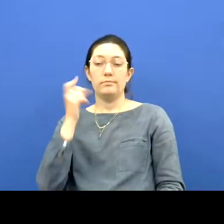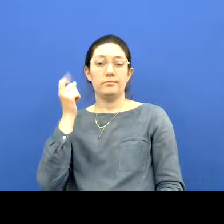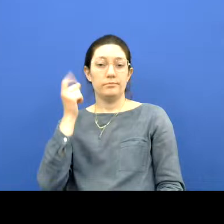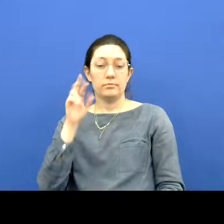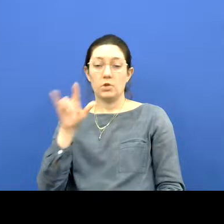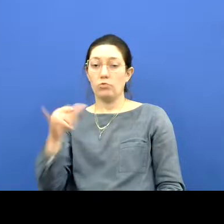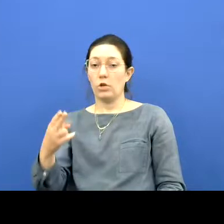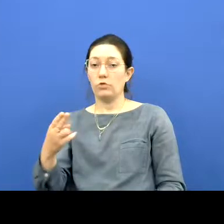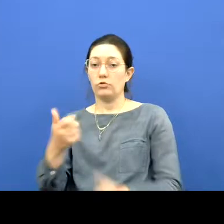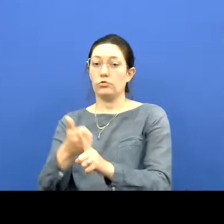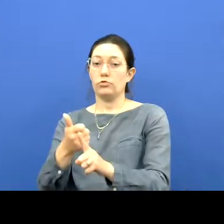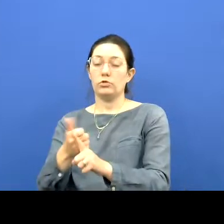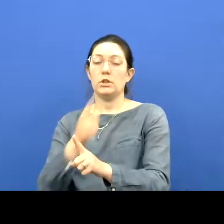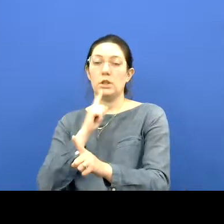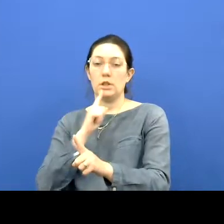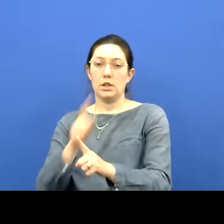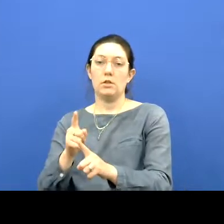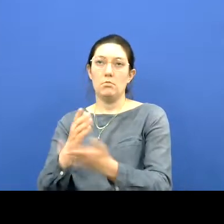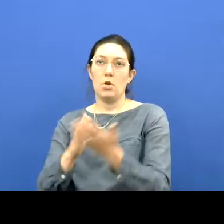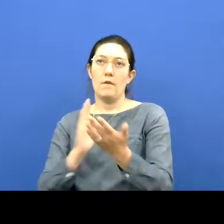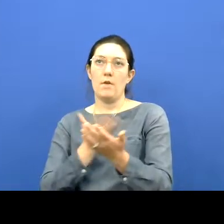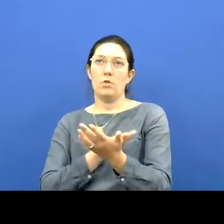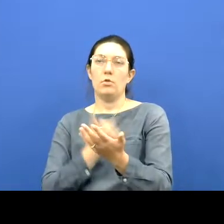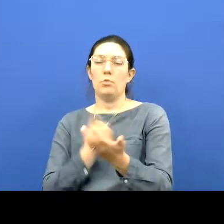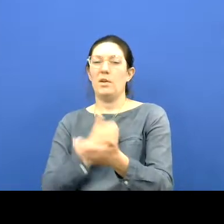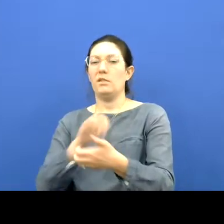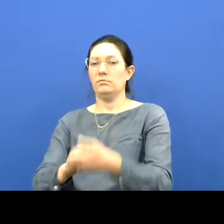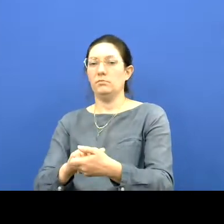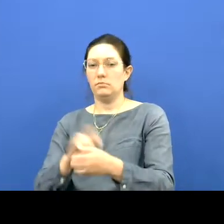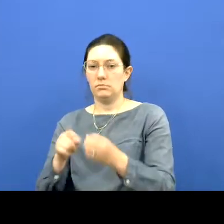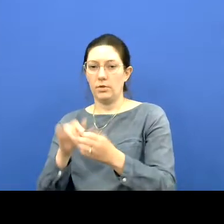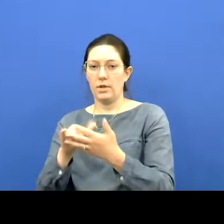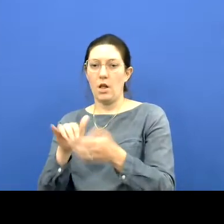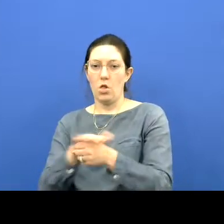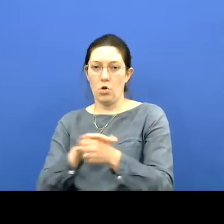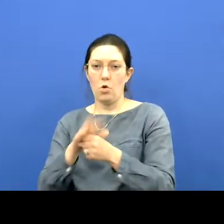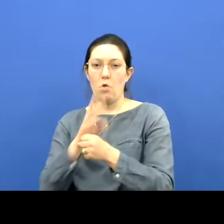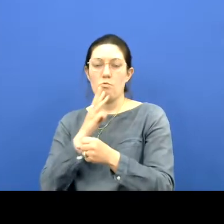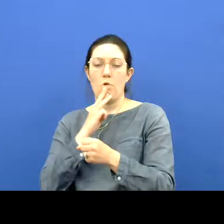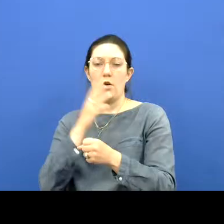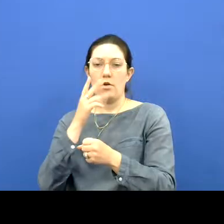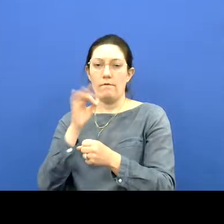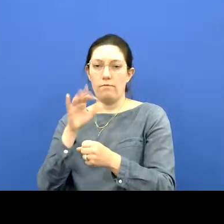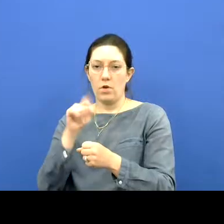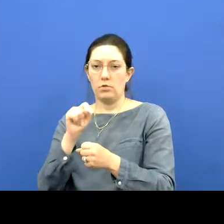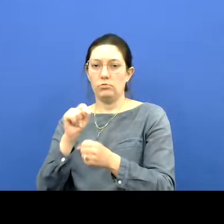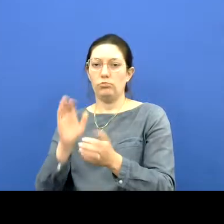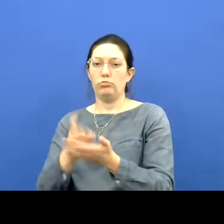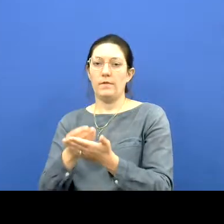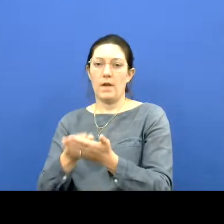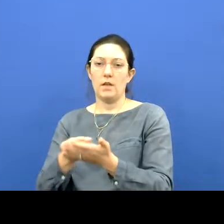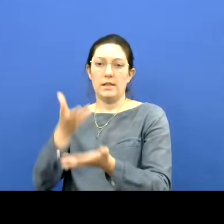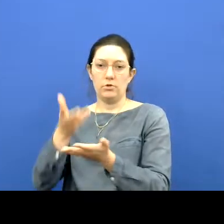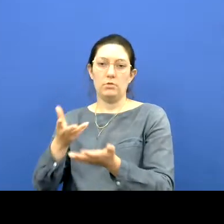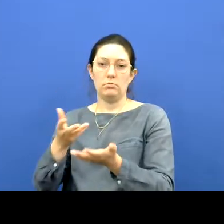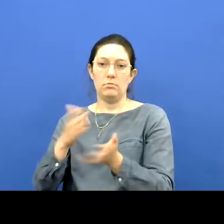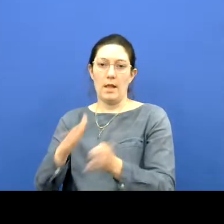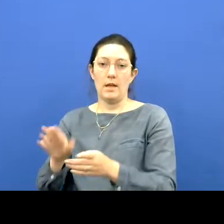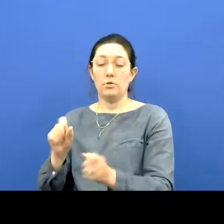Rush is part of we went in together on the local waterfront revitalization plan, so it actually covers both